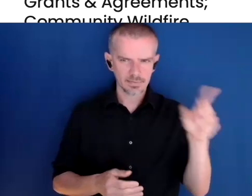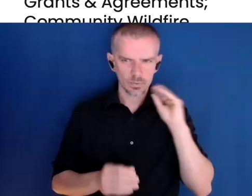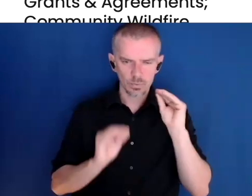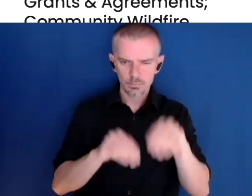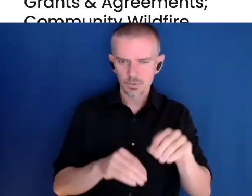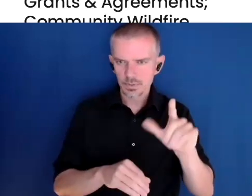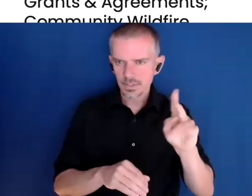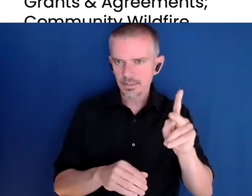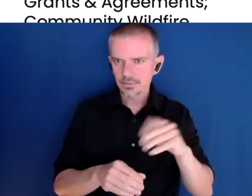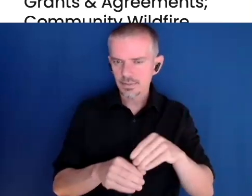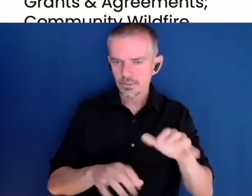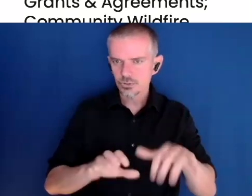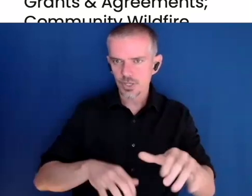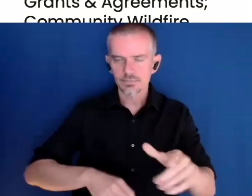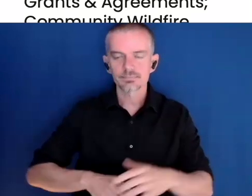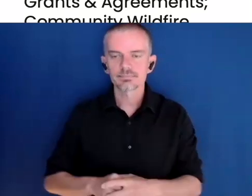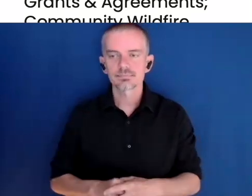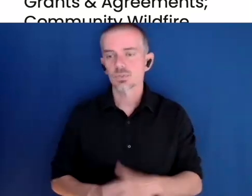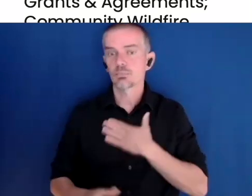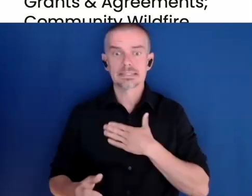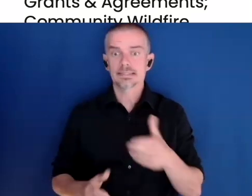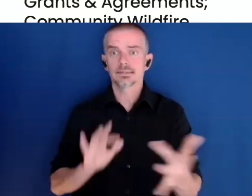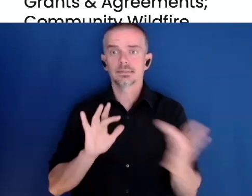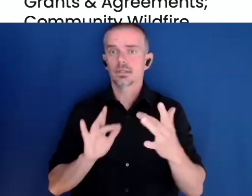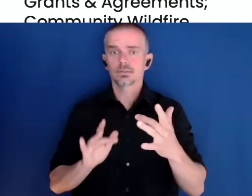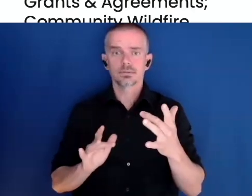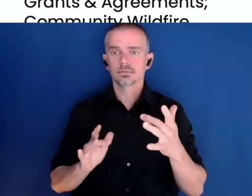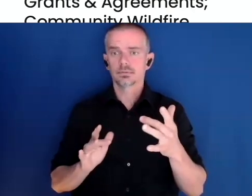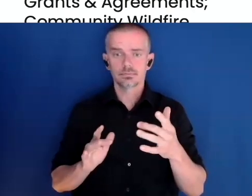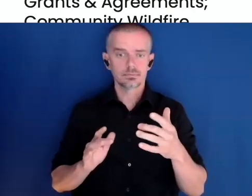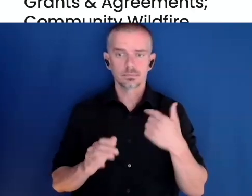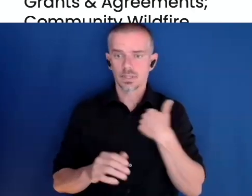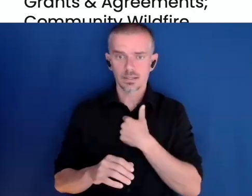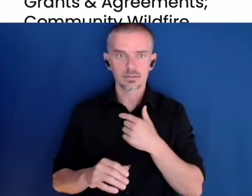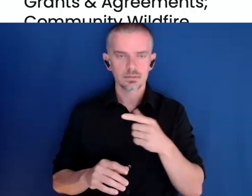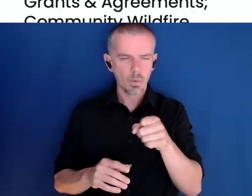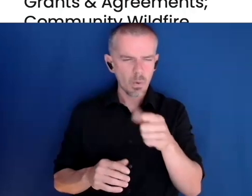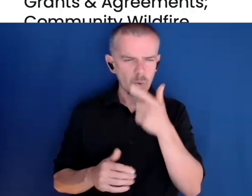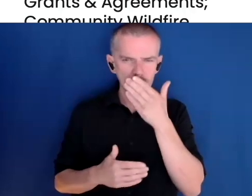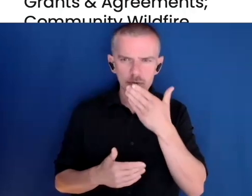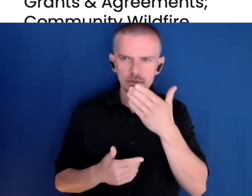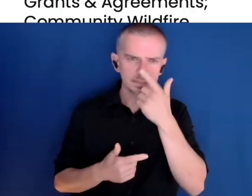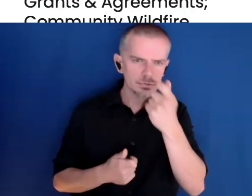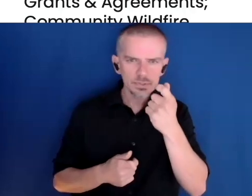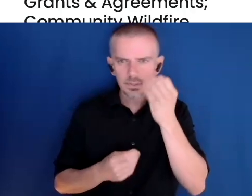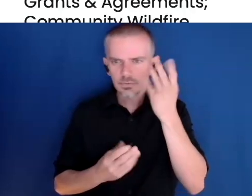box. So feel free to get in touch if any of this is of interest or you know someone who might benefit.